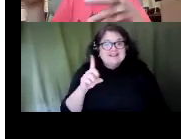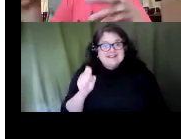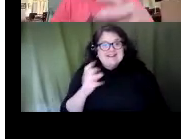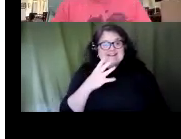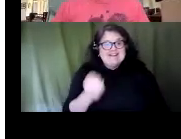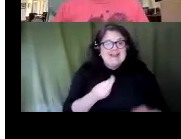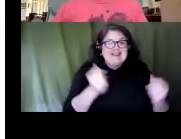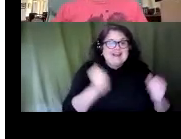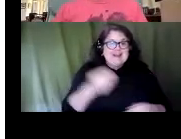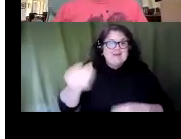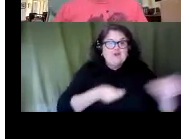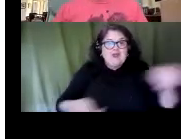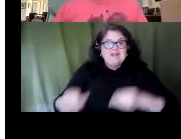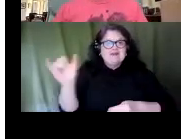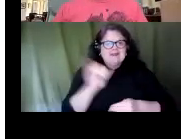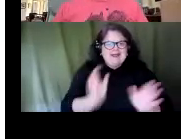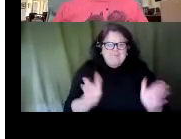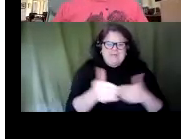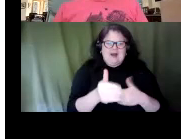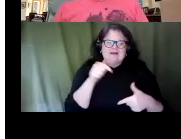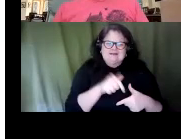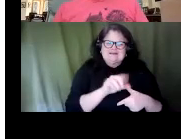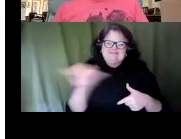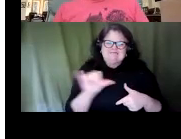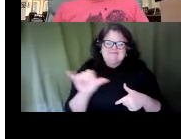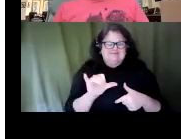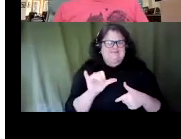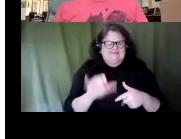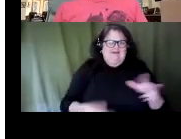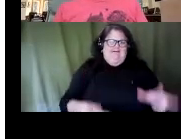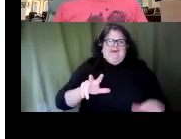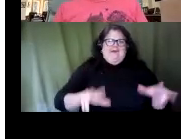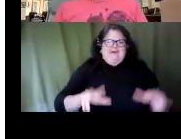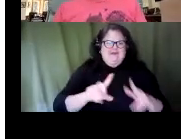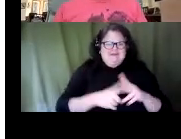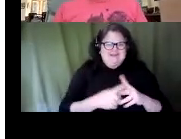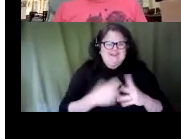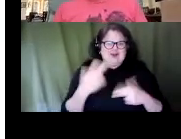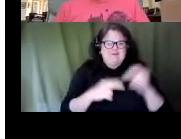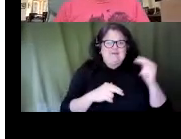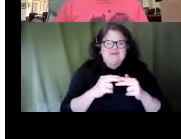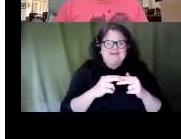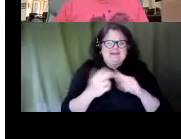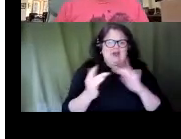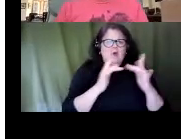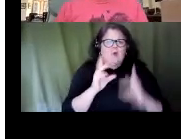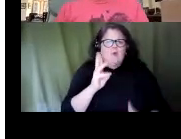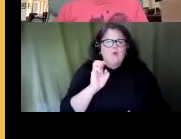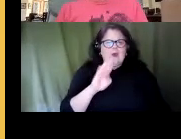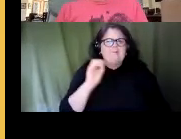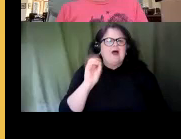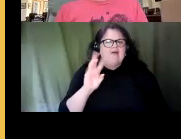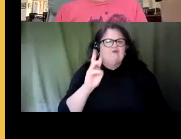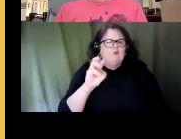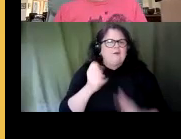be transferred around like a box. And so it's an awkward place to start when you're building a web of webs, but we're finding our way. So